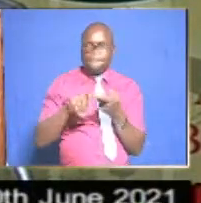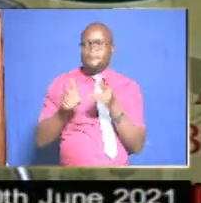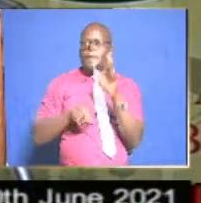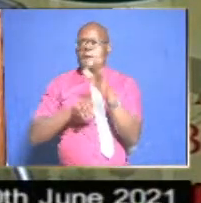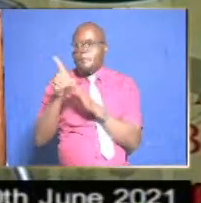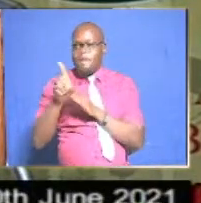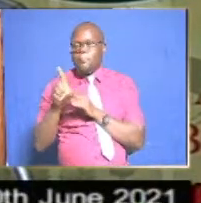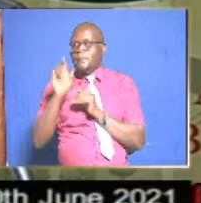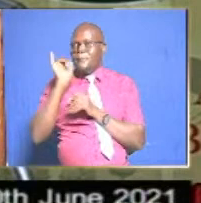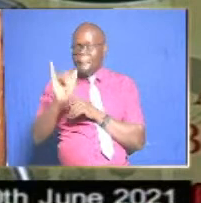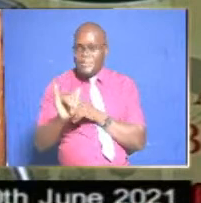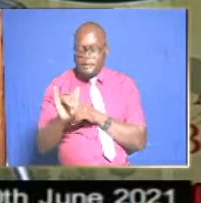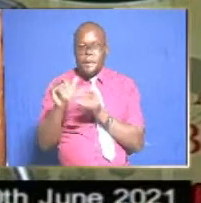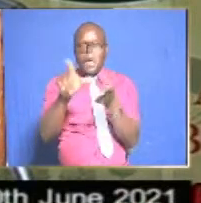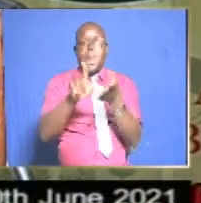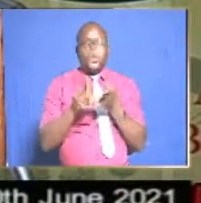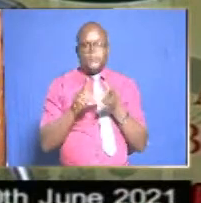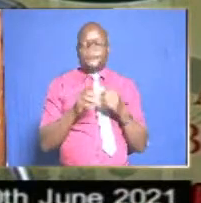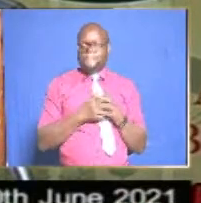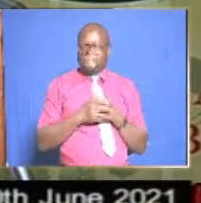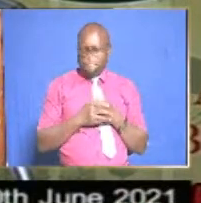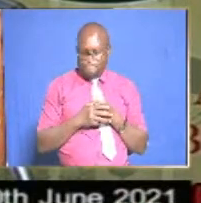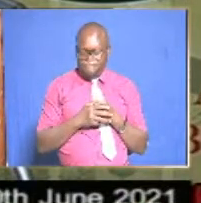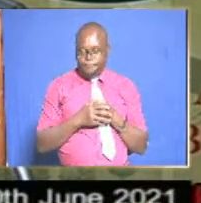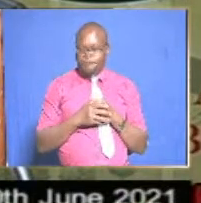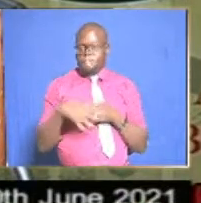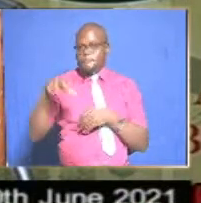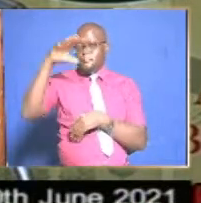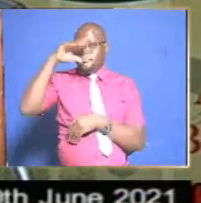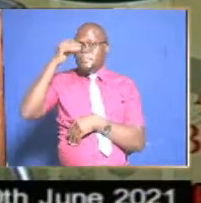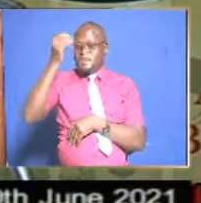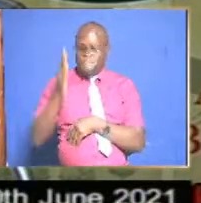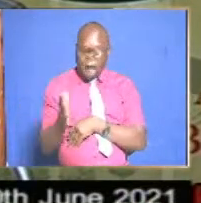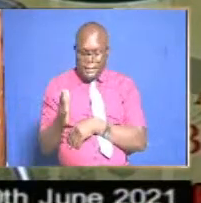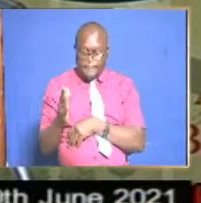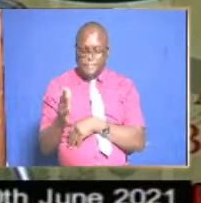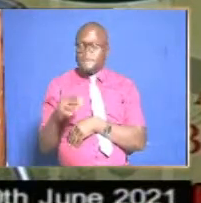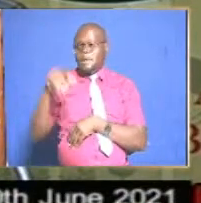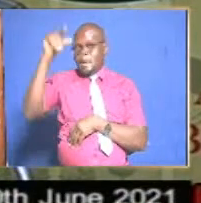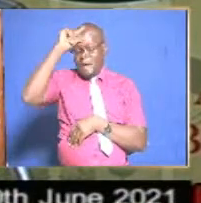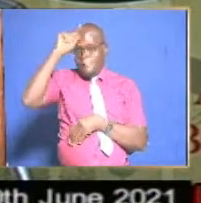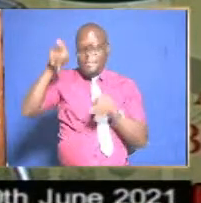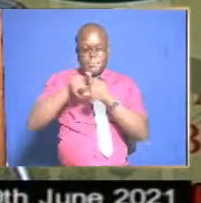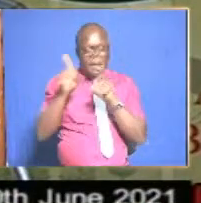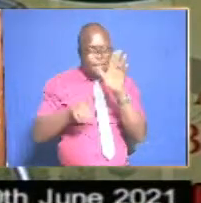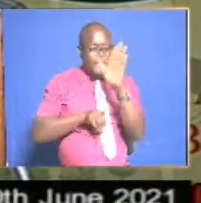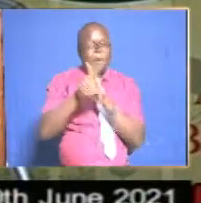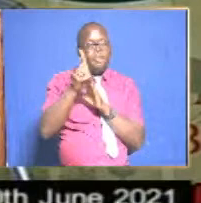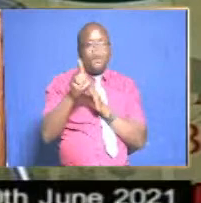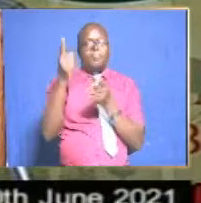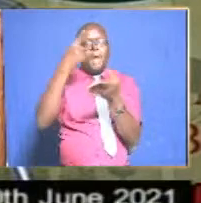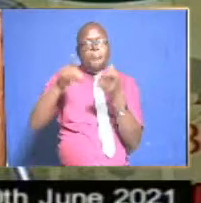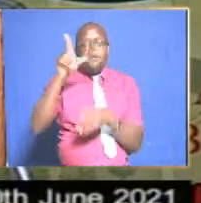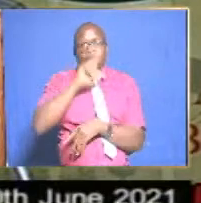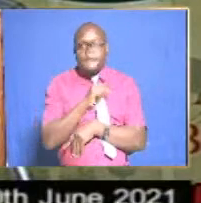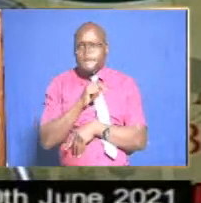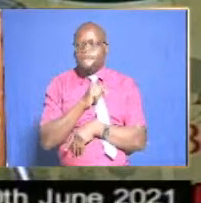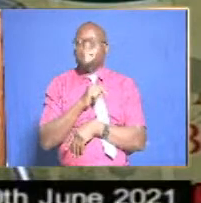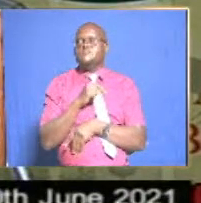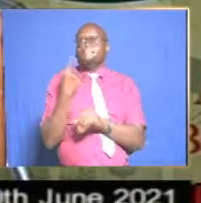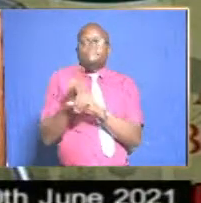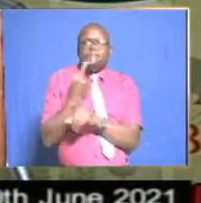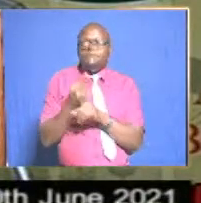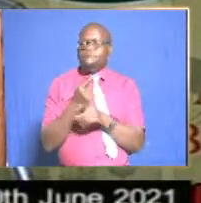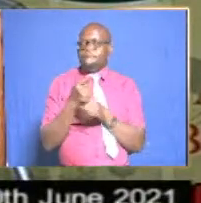of climate change laws. Mr. Speaker, the government has also developed and approved the Sovereign Green Bond